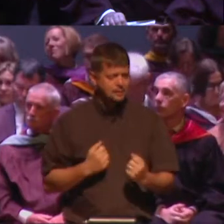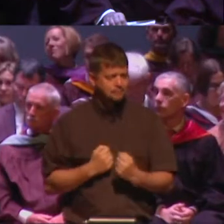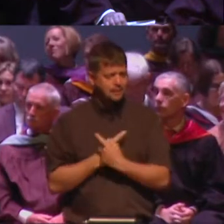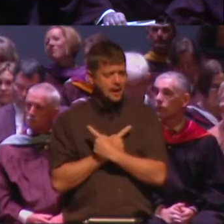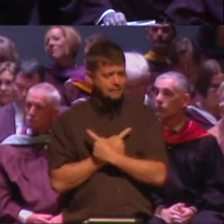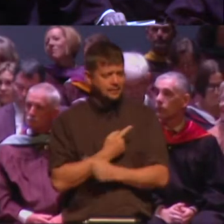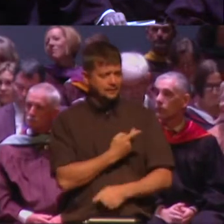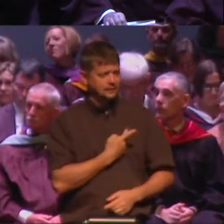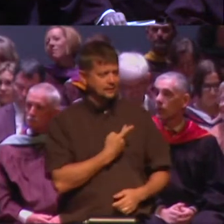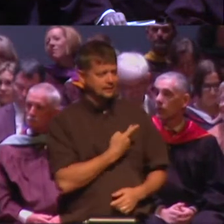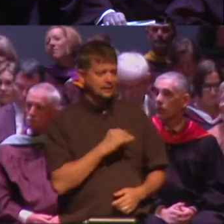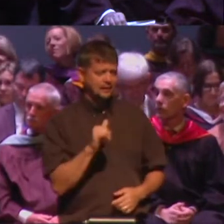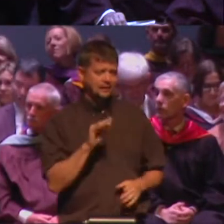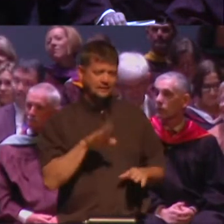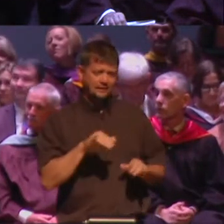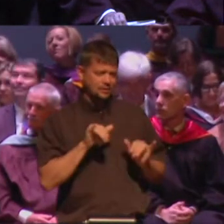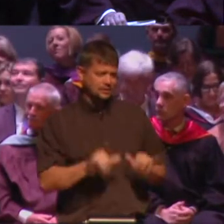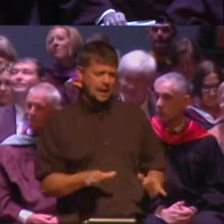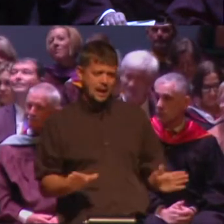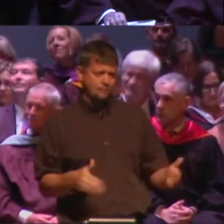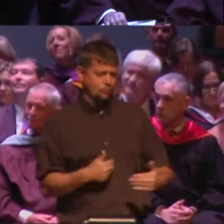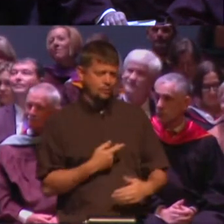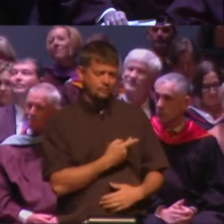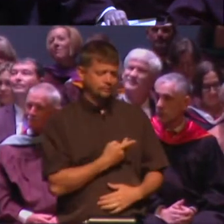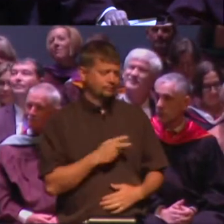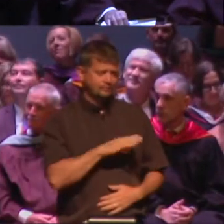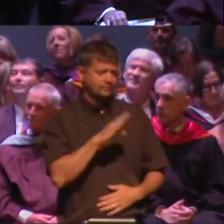never been in the same room together.